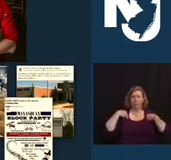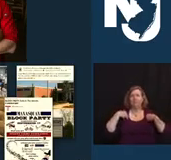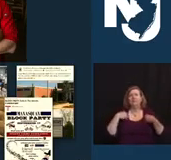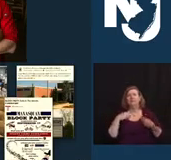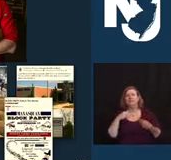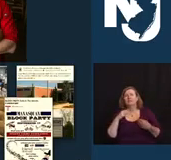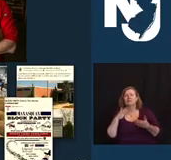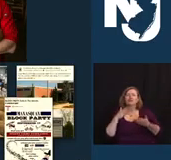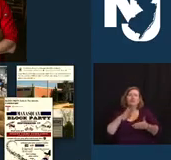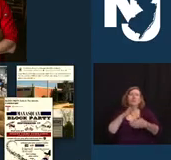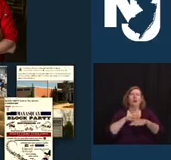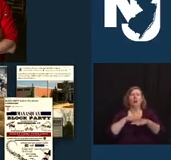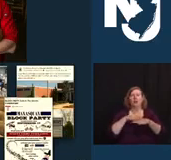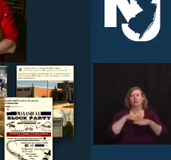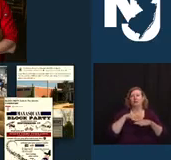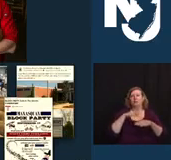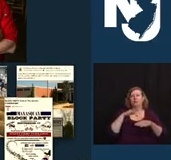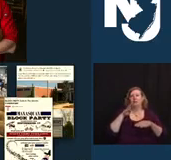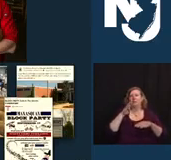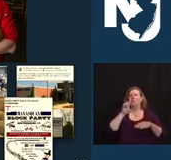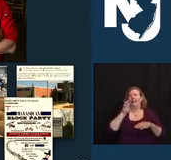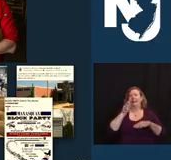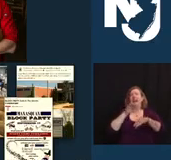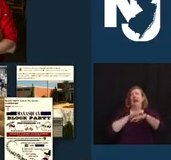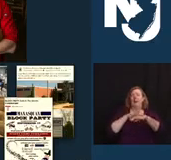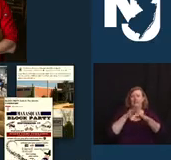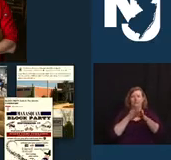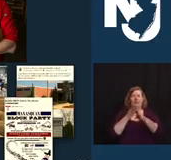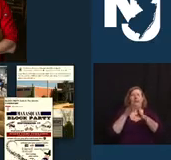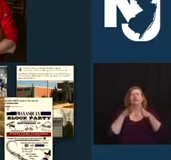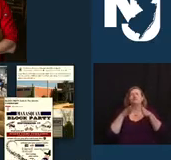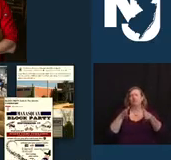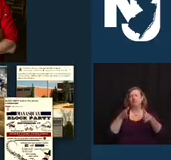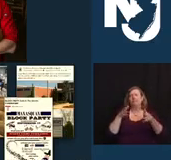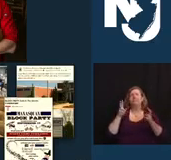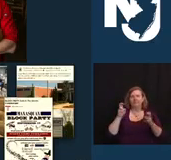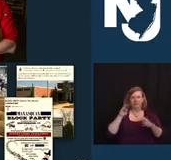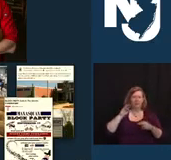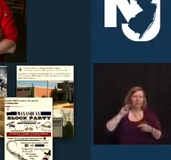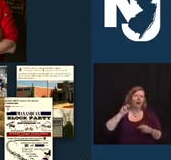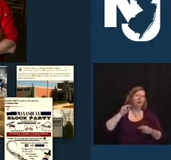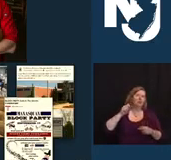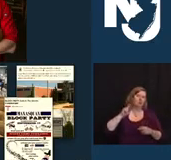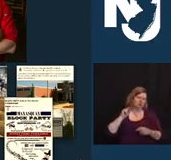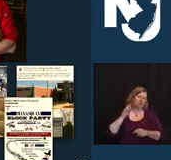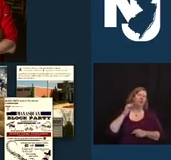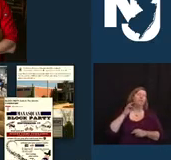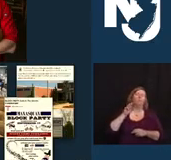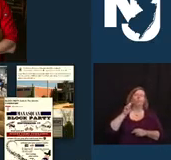Main in Manasquan, and the founder of Chef Lou's Army, which has its reach